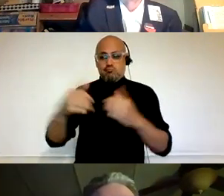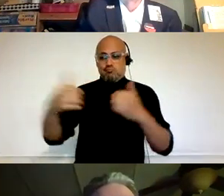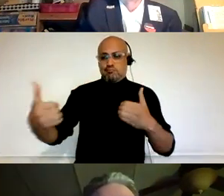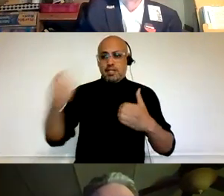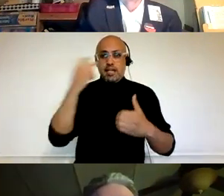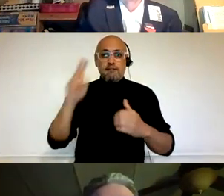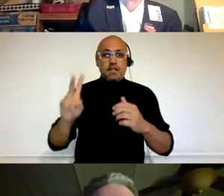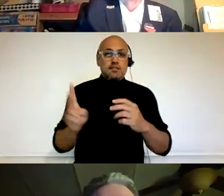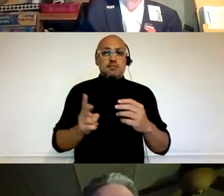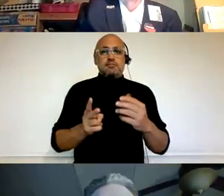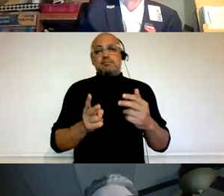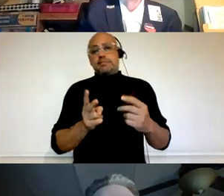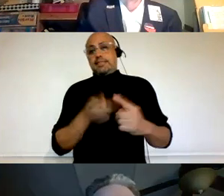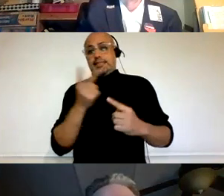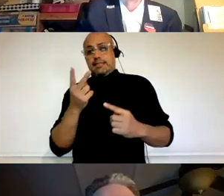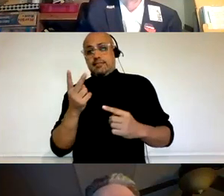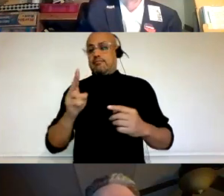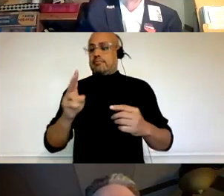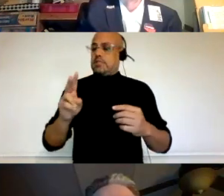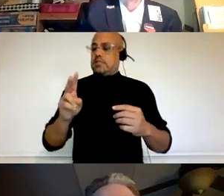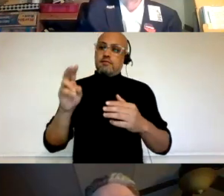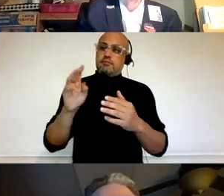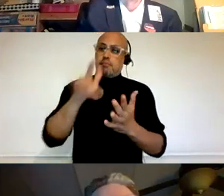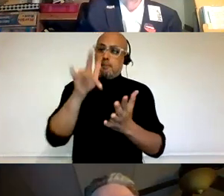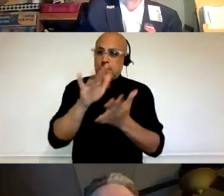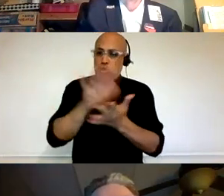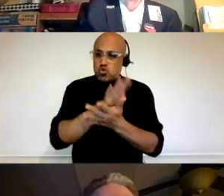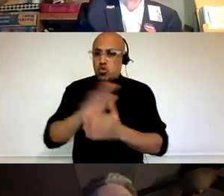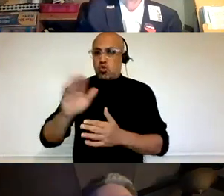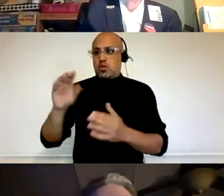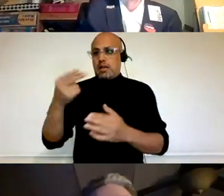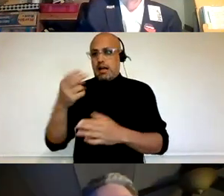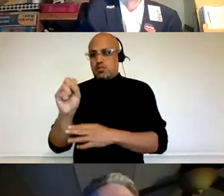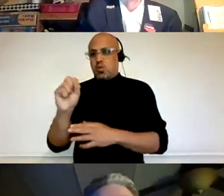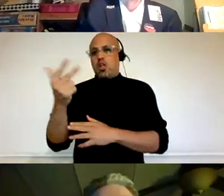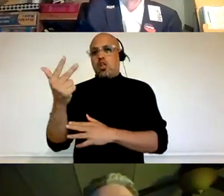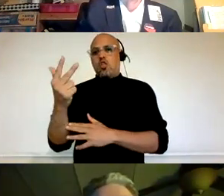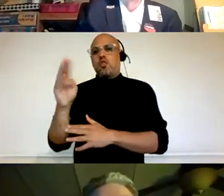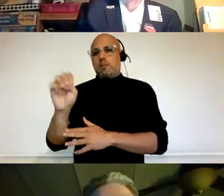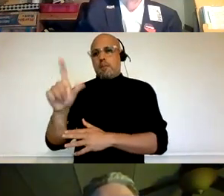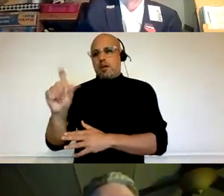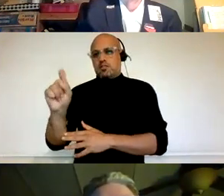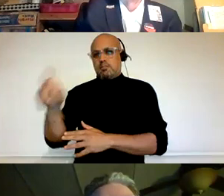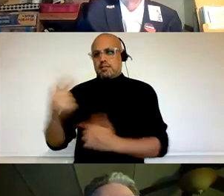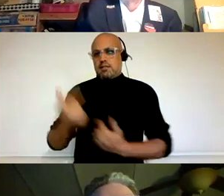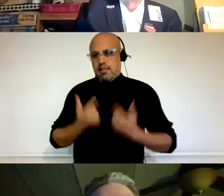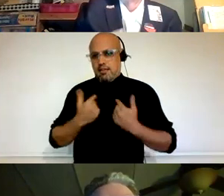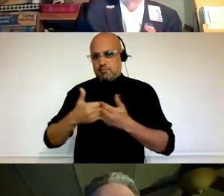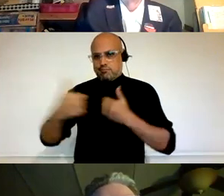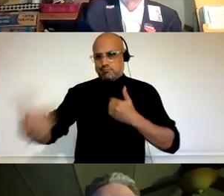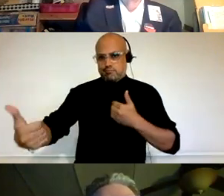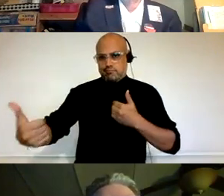student, you must live 3 miles. That's when you would be able to utilize the school bus or to receive a tap